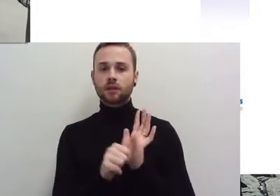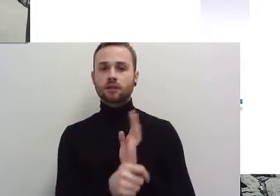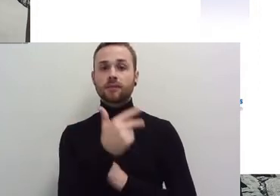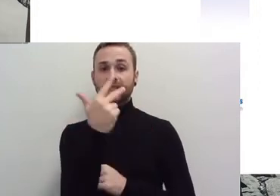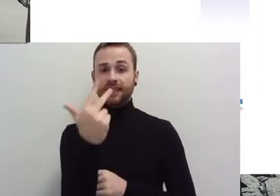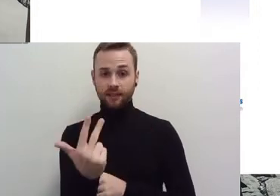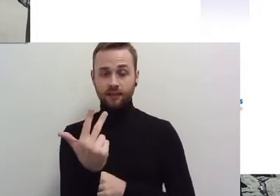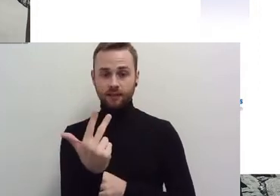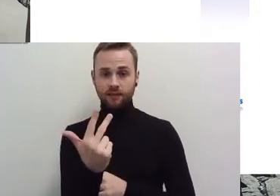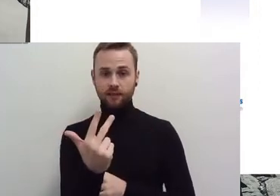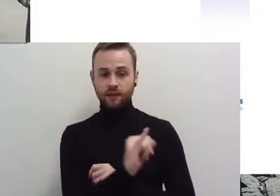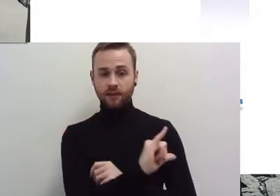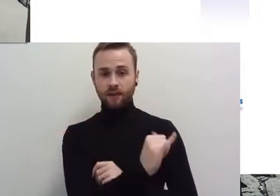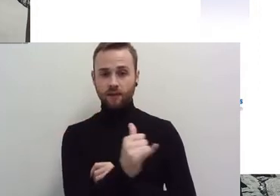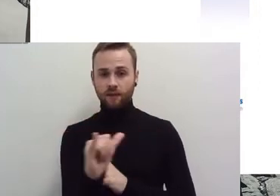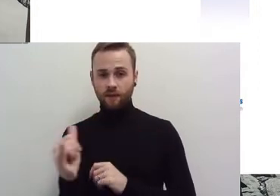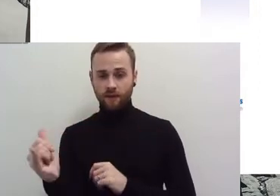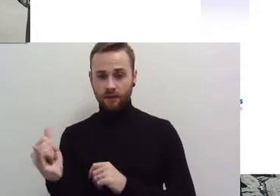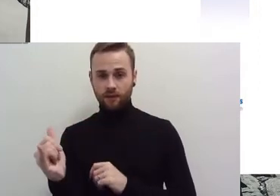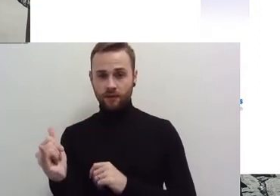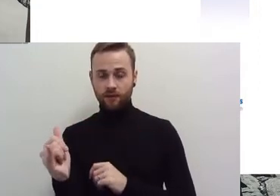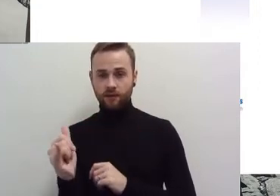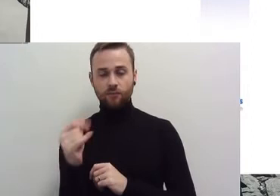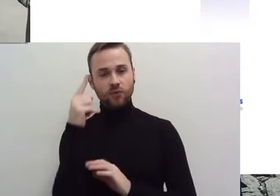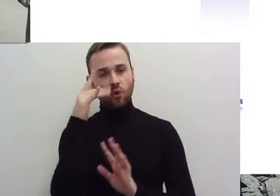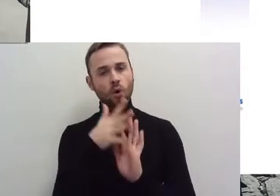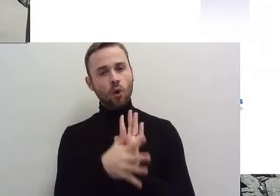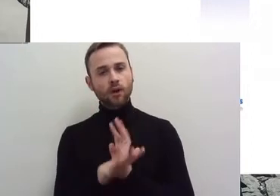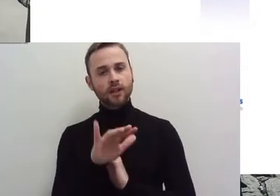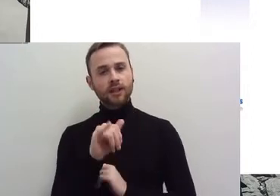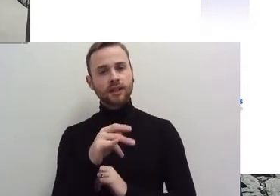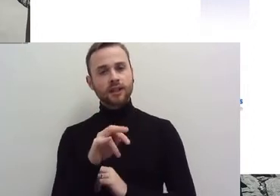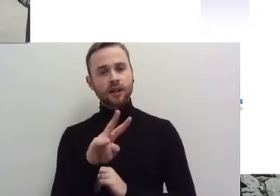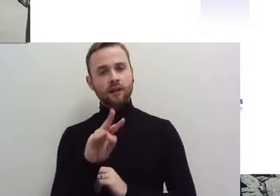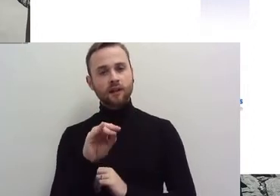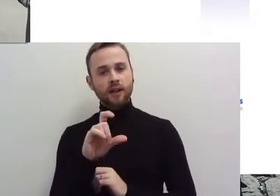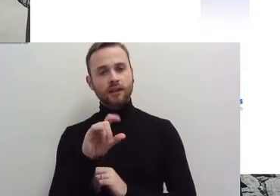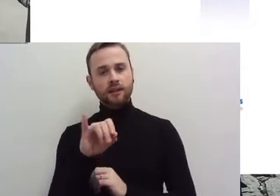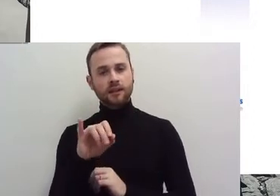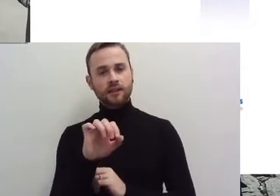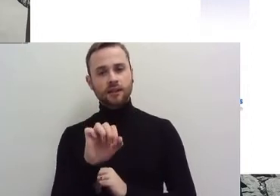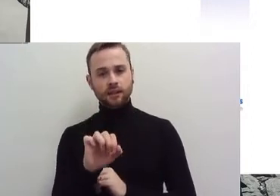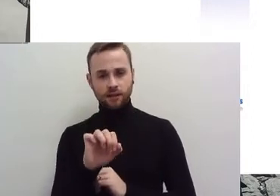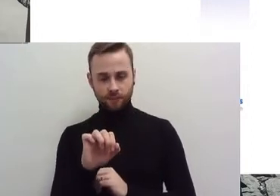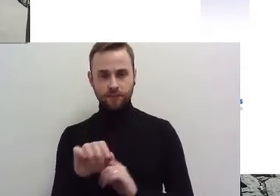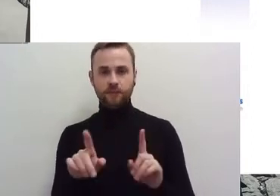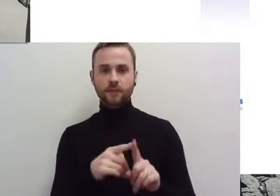large majority, the very high majority, was